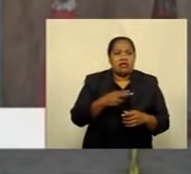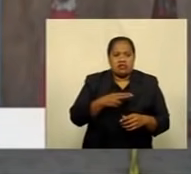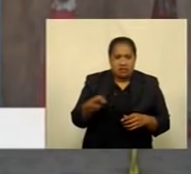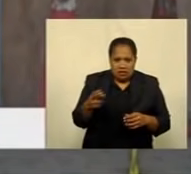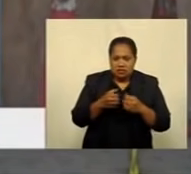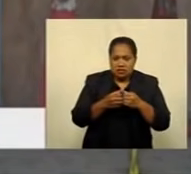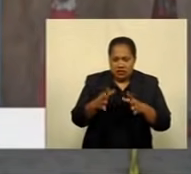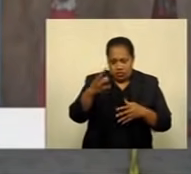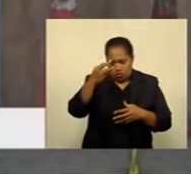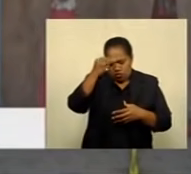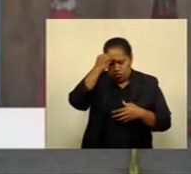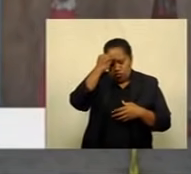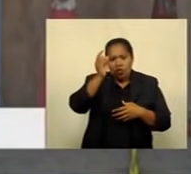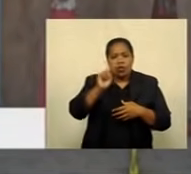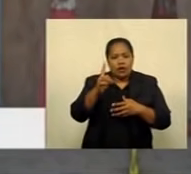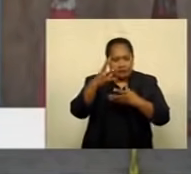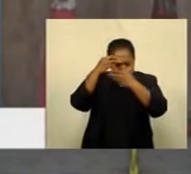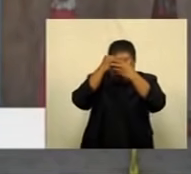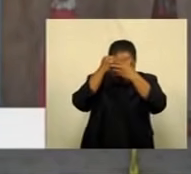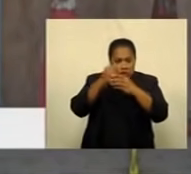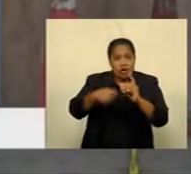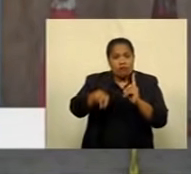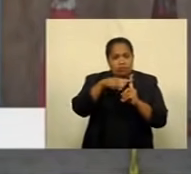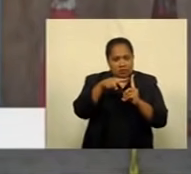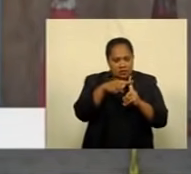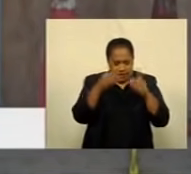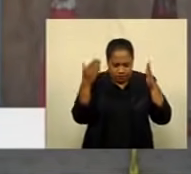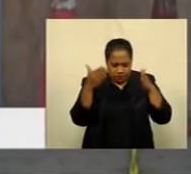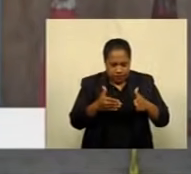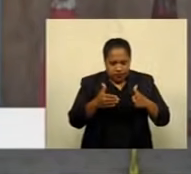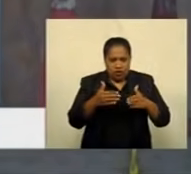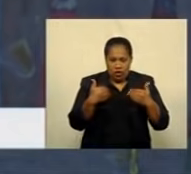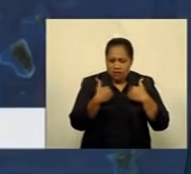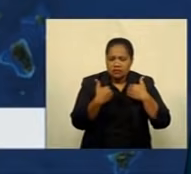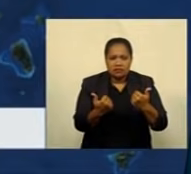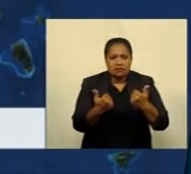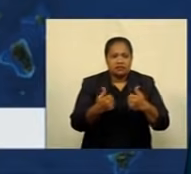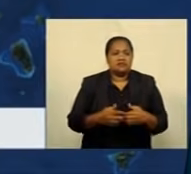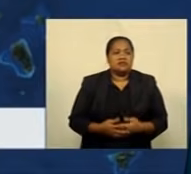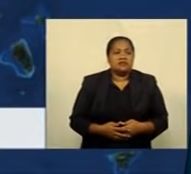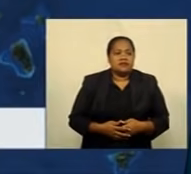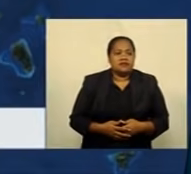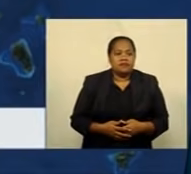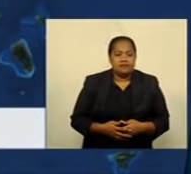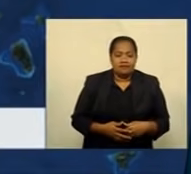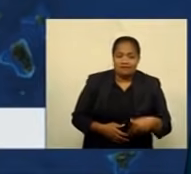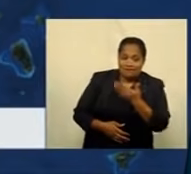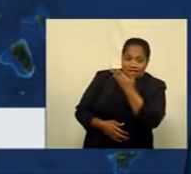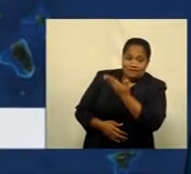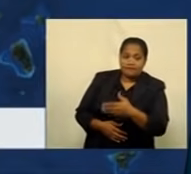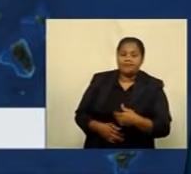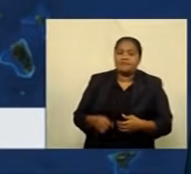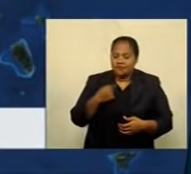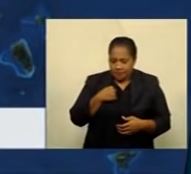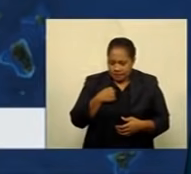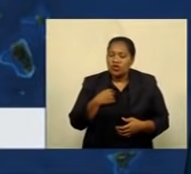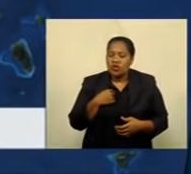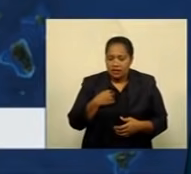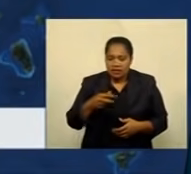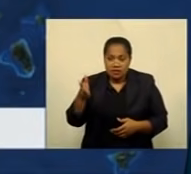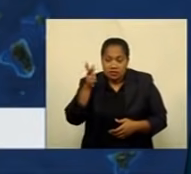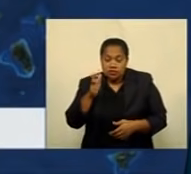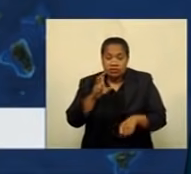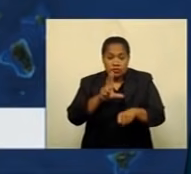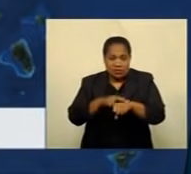mindset and started paying attention on her recovery. I took the doctor's advice, took the